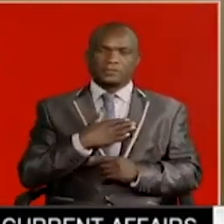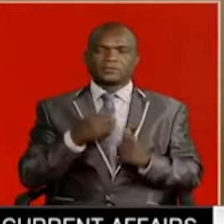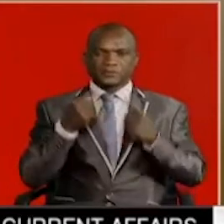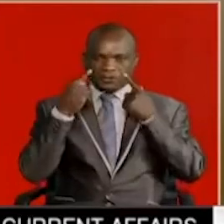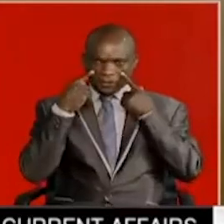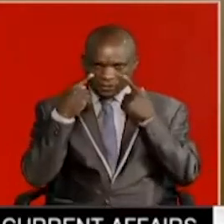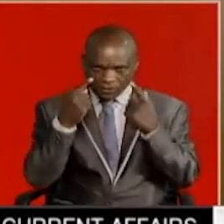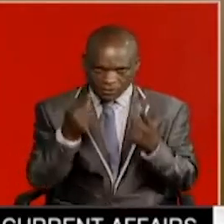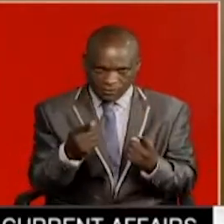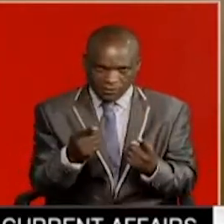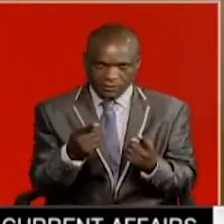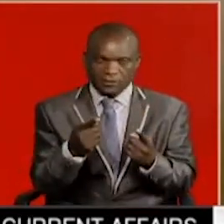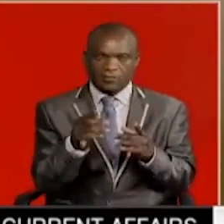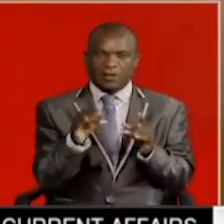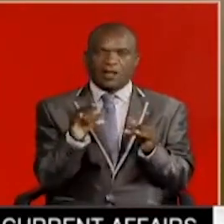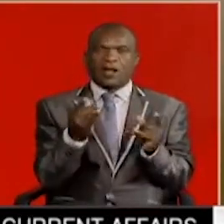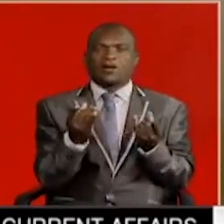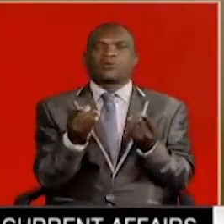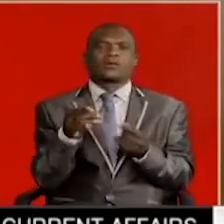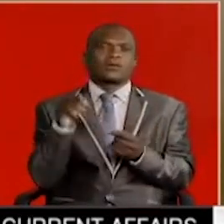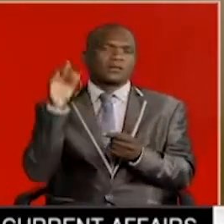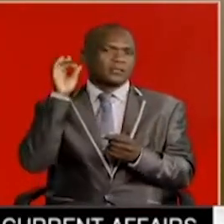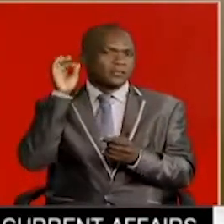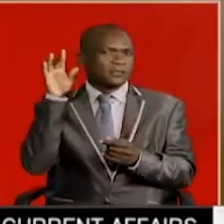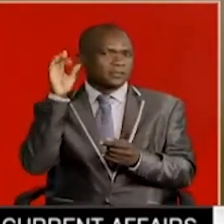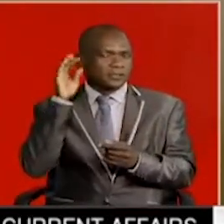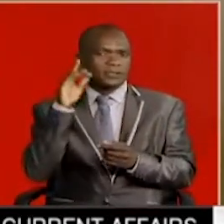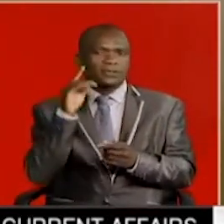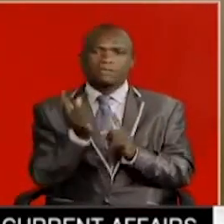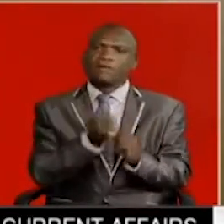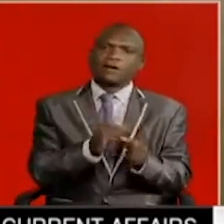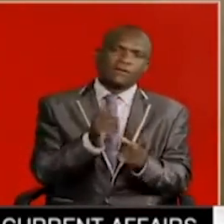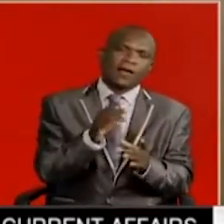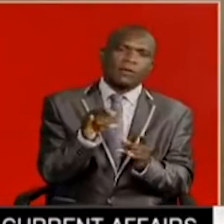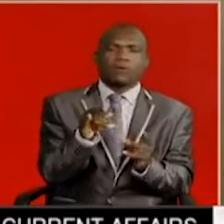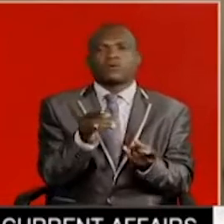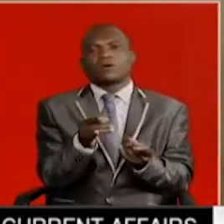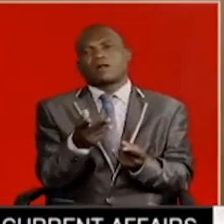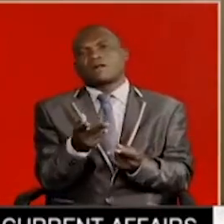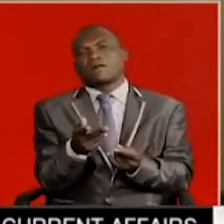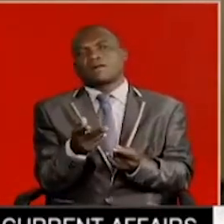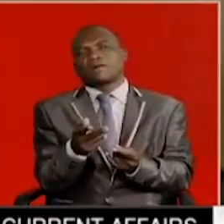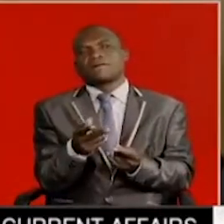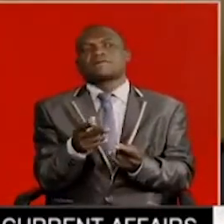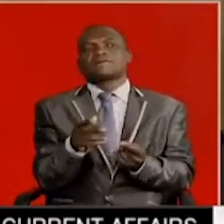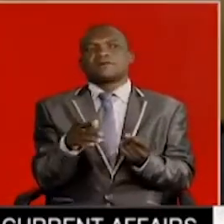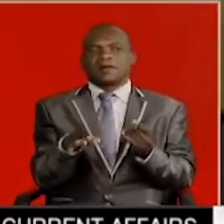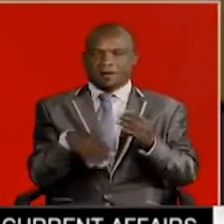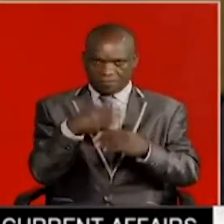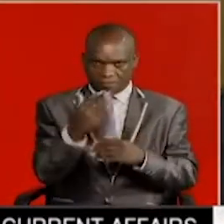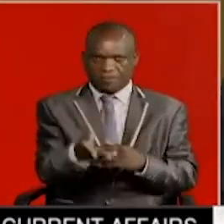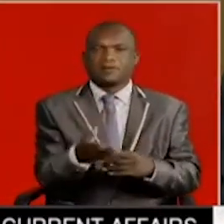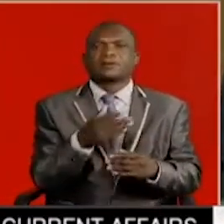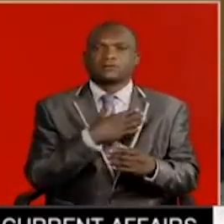how this disease will be ravaging our population. And then we can include